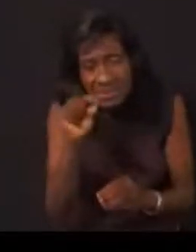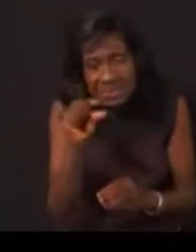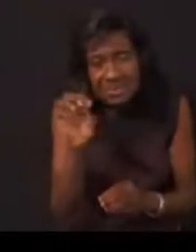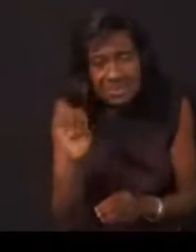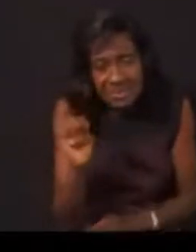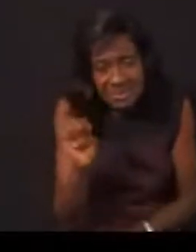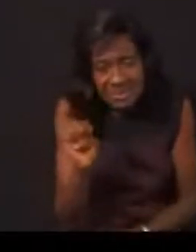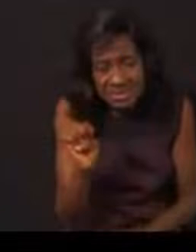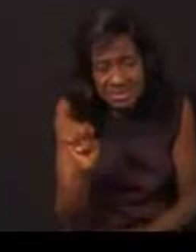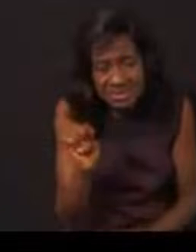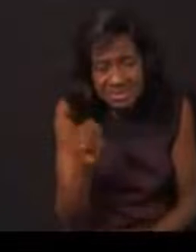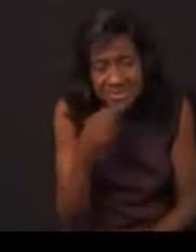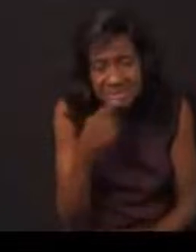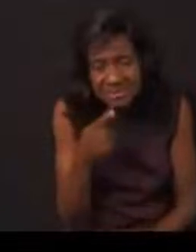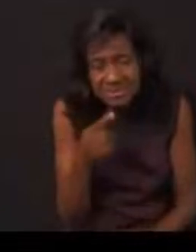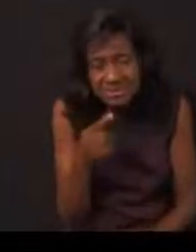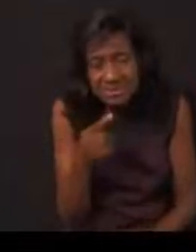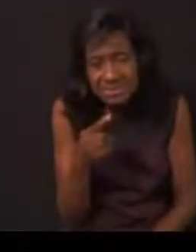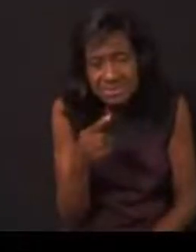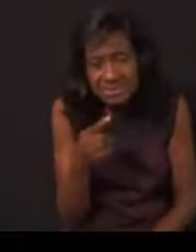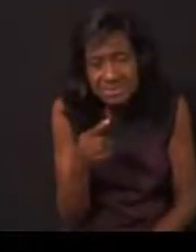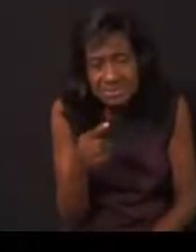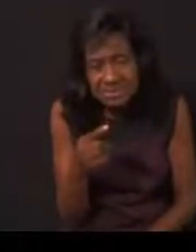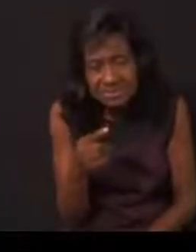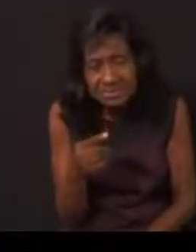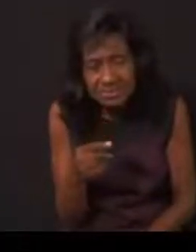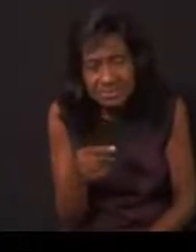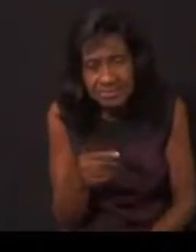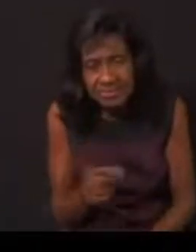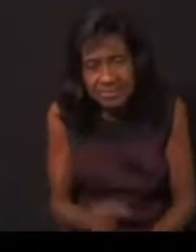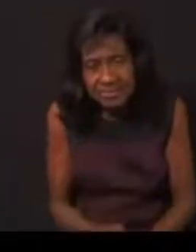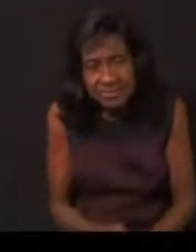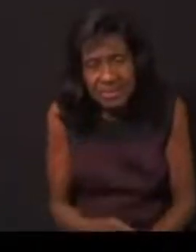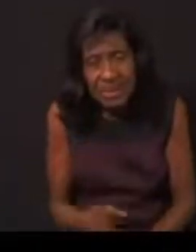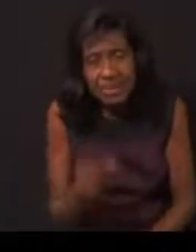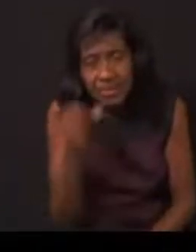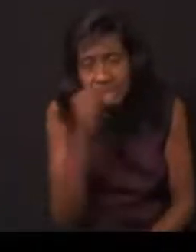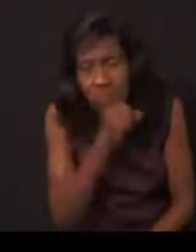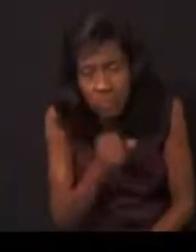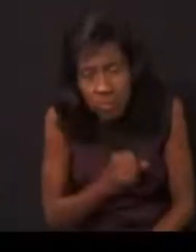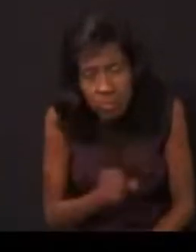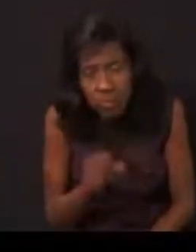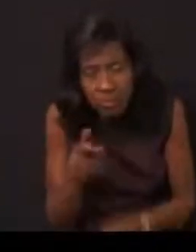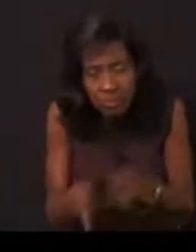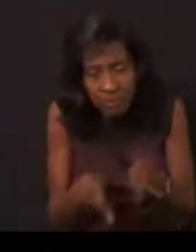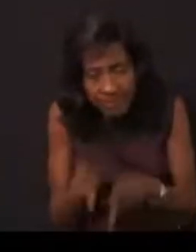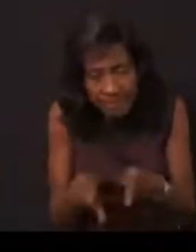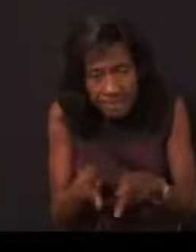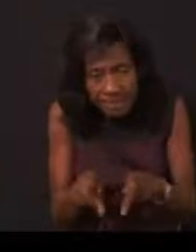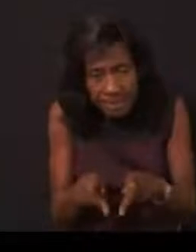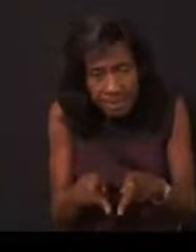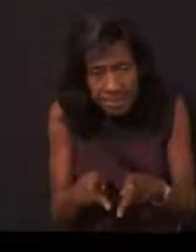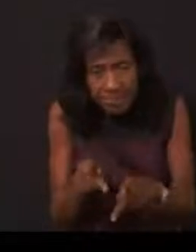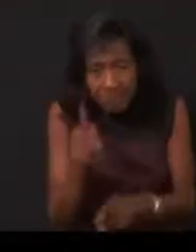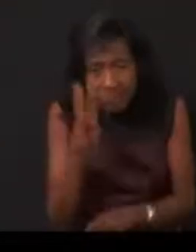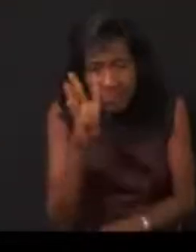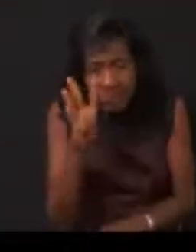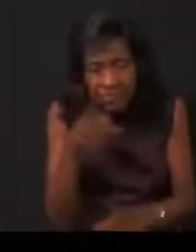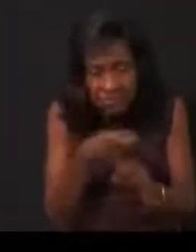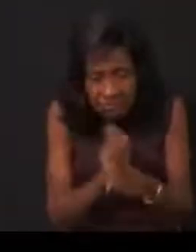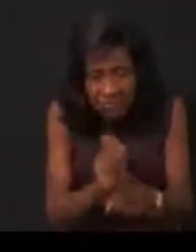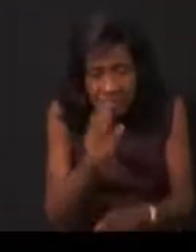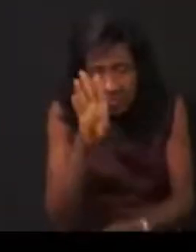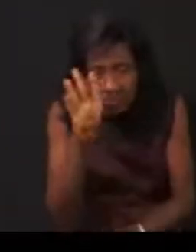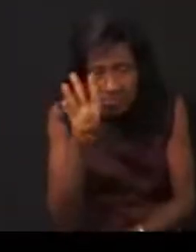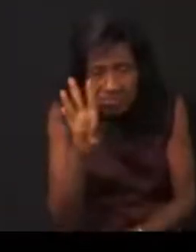biggest impact in this disease is of those who are older, in particular those who are 40 and even